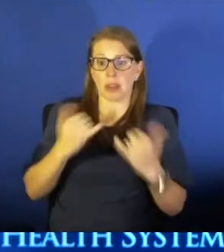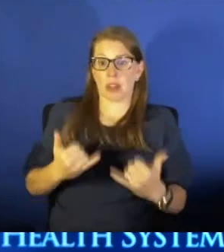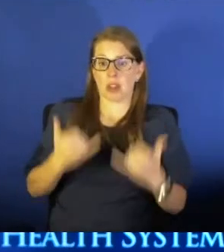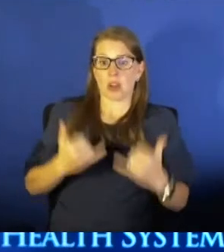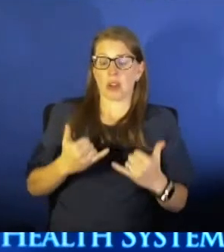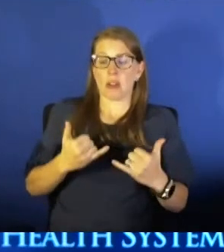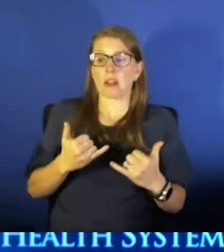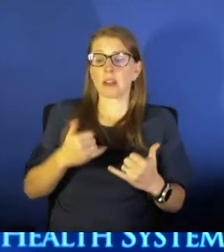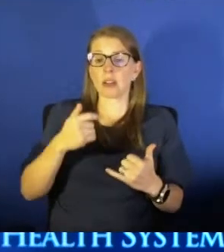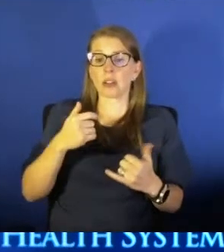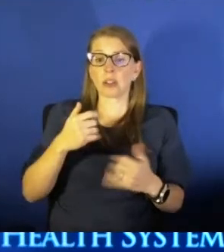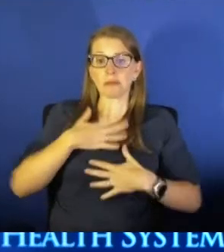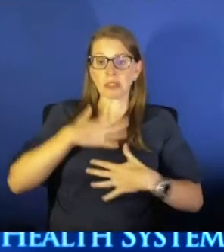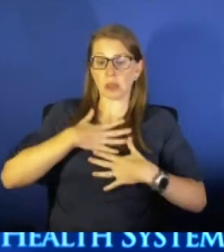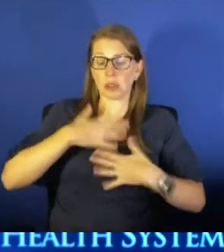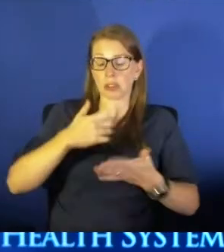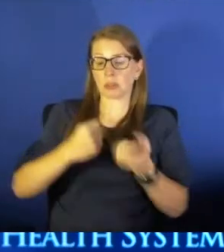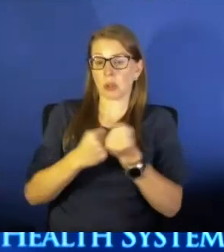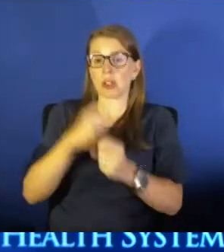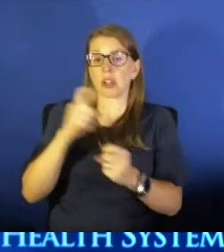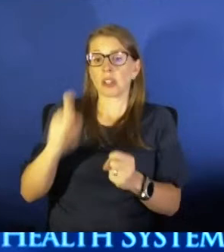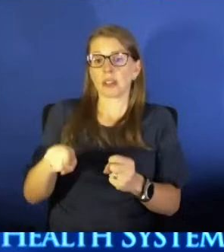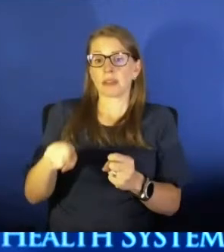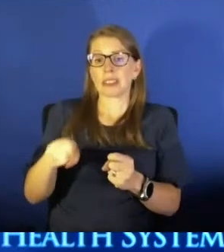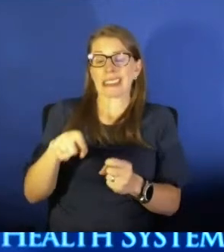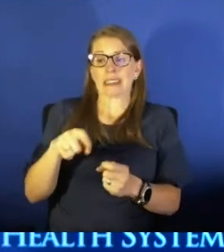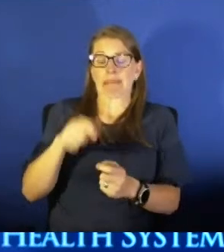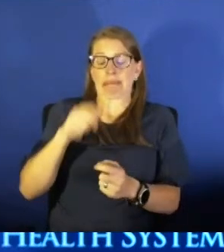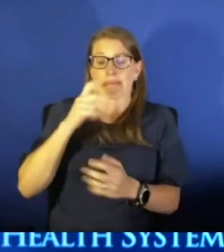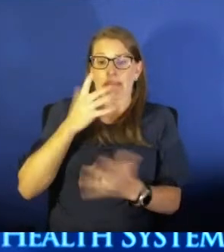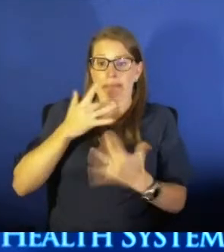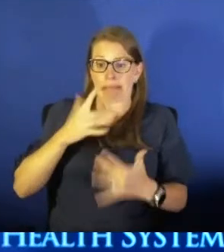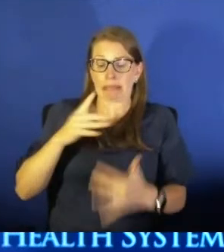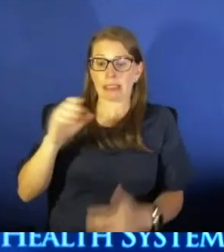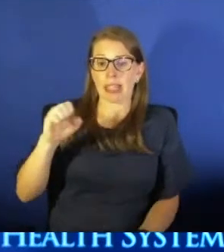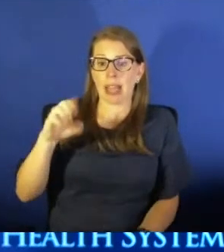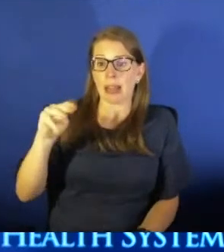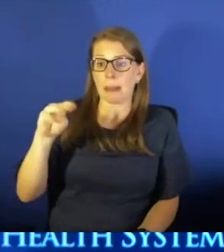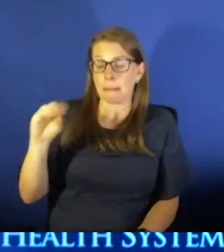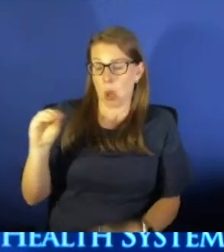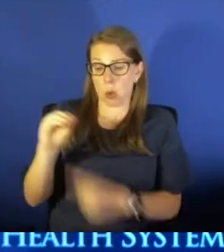there. And she was in need of ECMO. They didn't have that capability